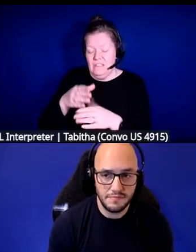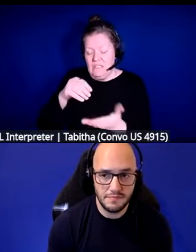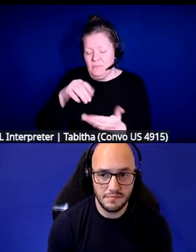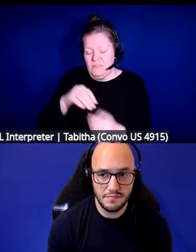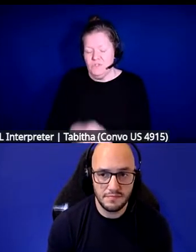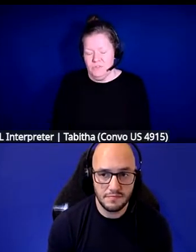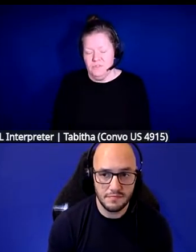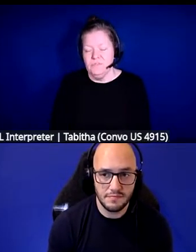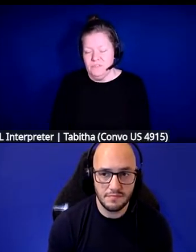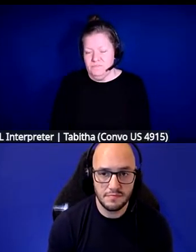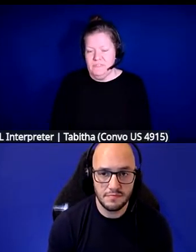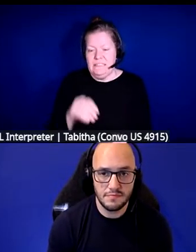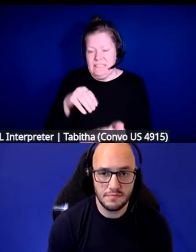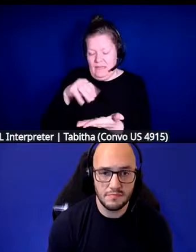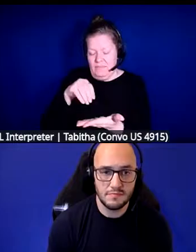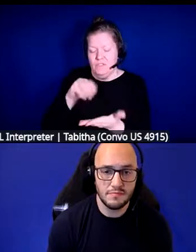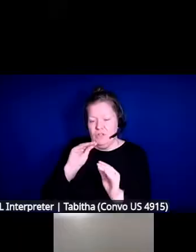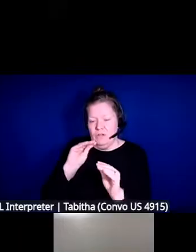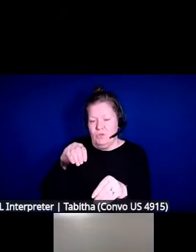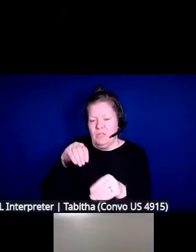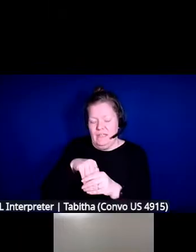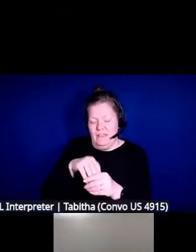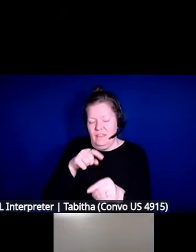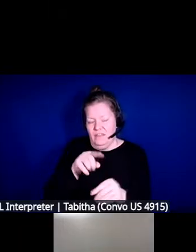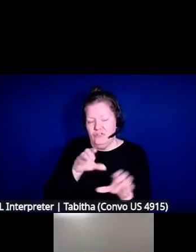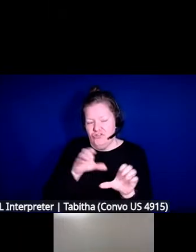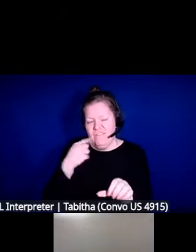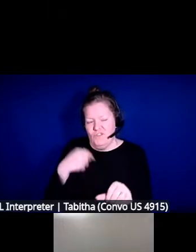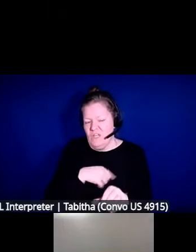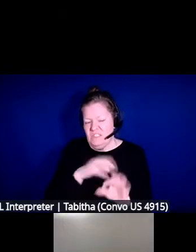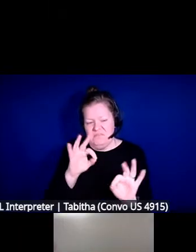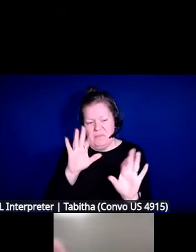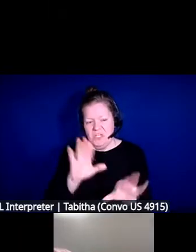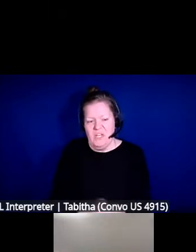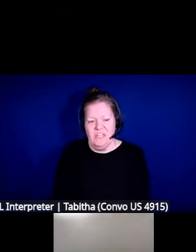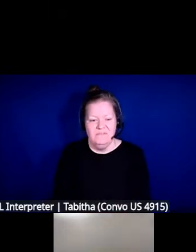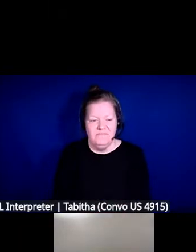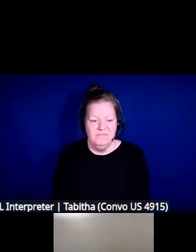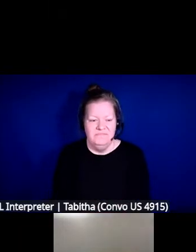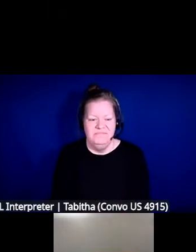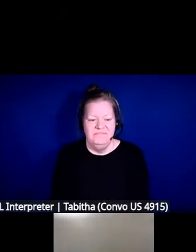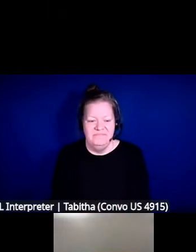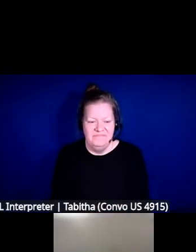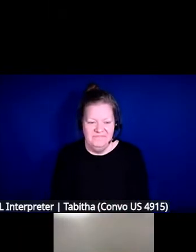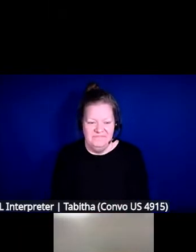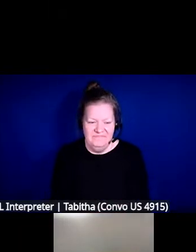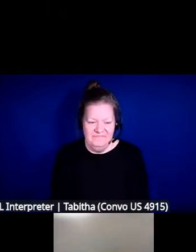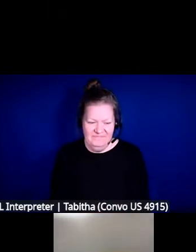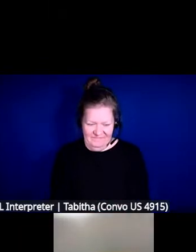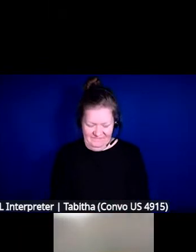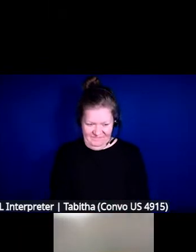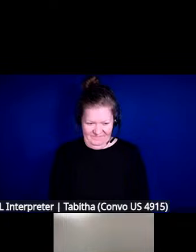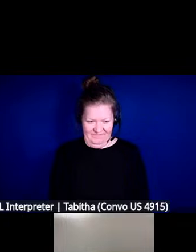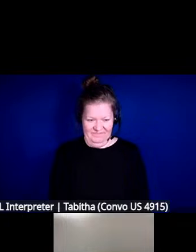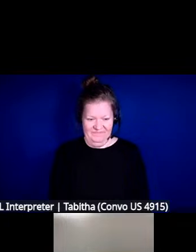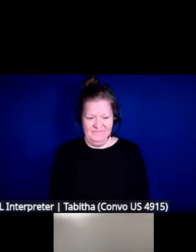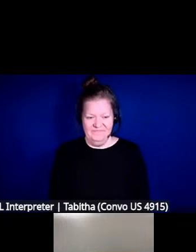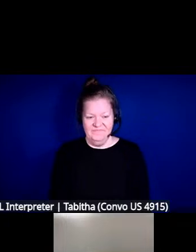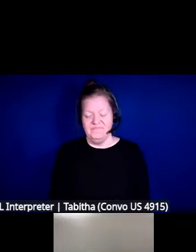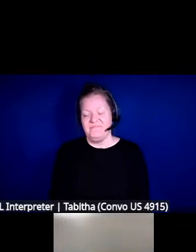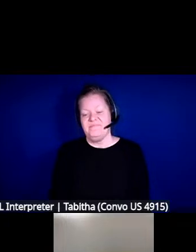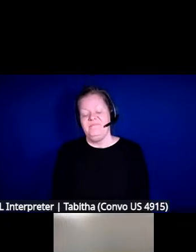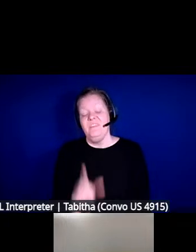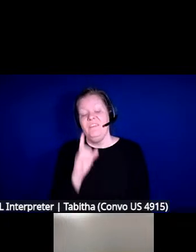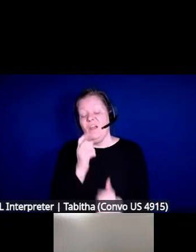take a picture of There it. you go. Put it in the chat for us. That'd be great. For everybody, I'm flipping